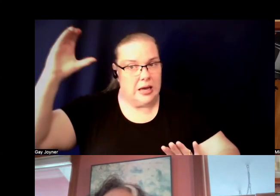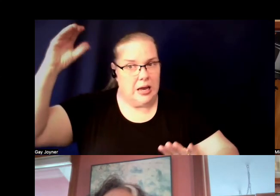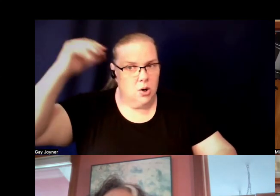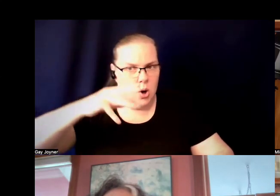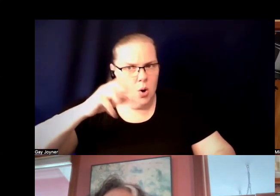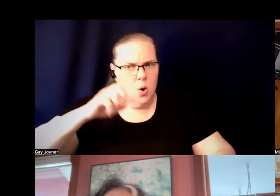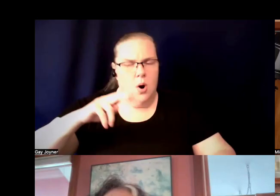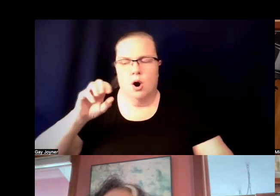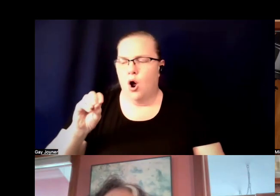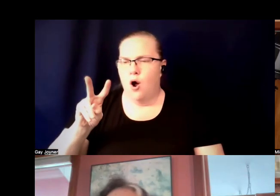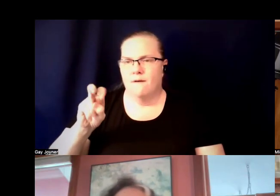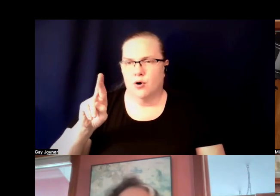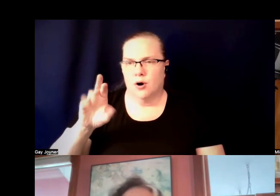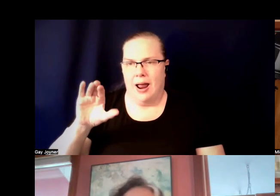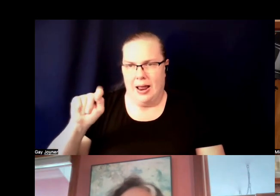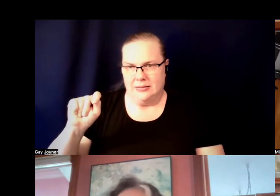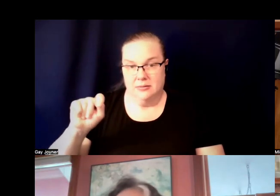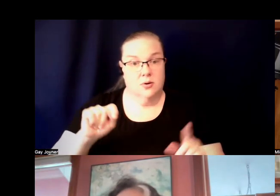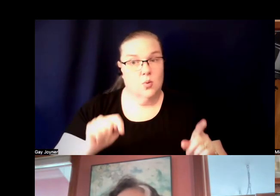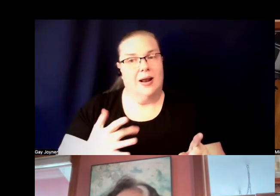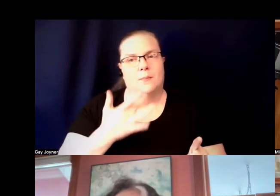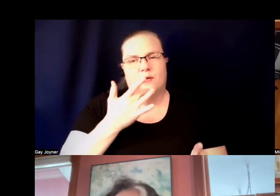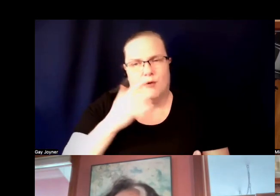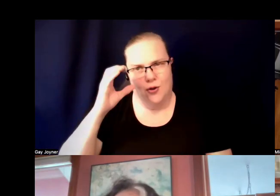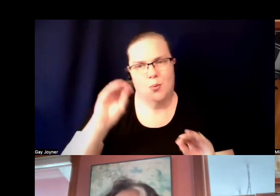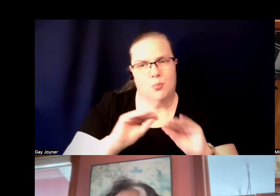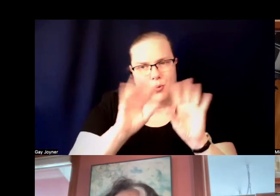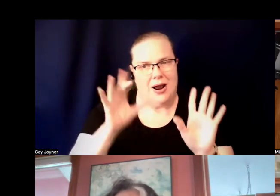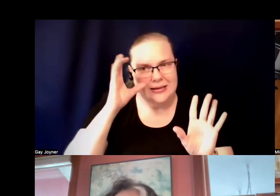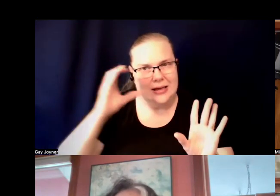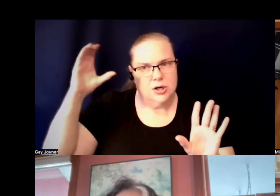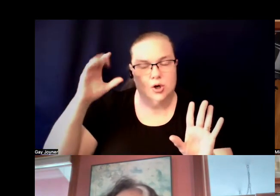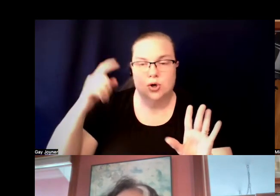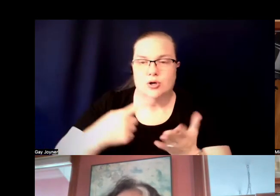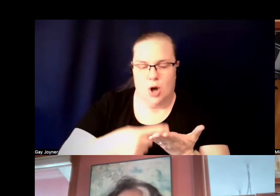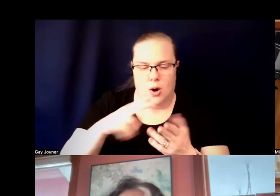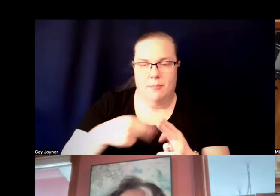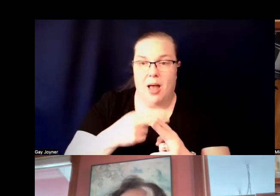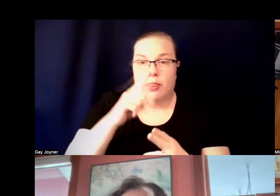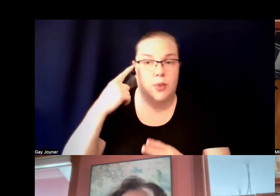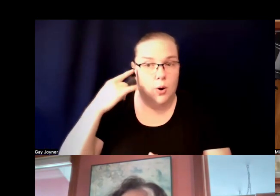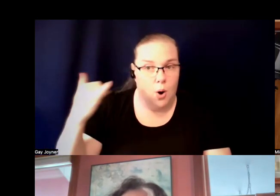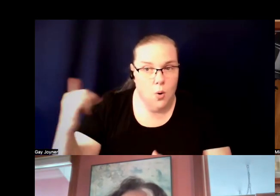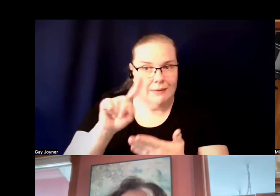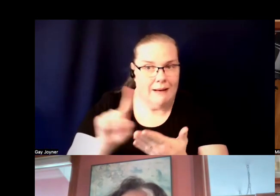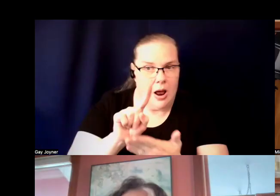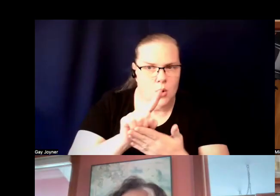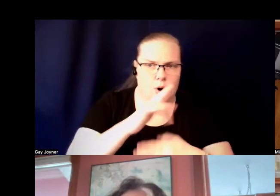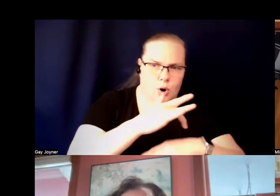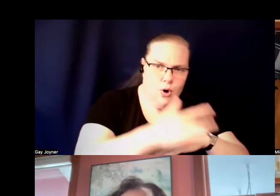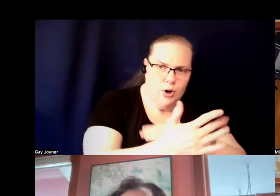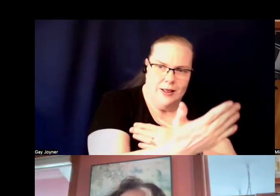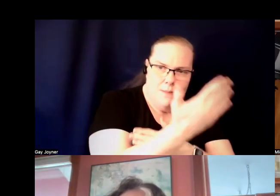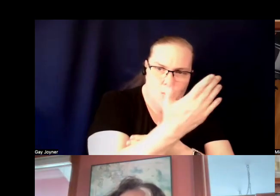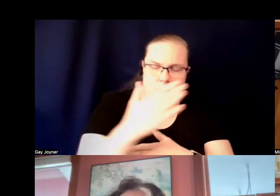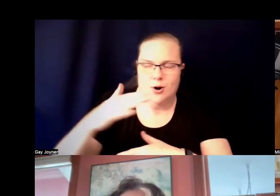overcast things? I prefer the bright sunlight. I mean, you talk about the golden hour, Uh, early in the morning or late in the afternoon. yeah.